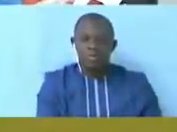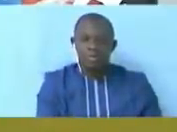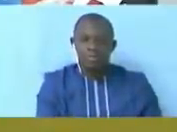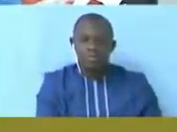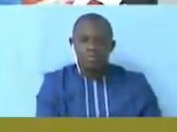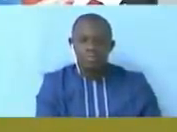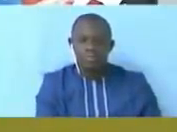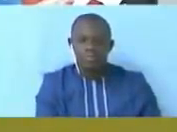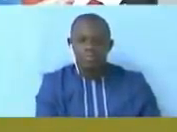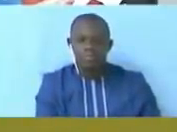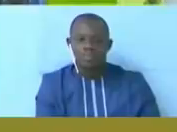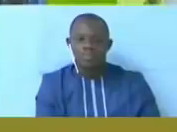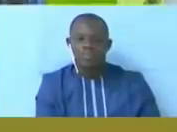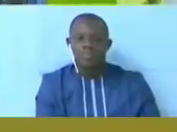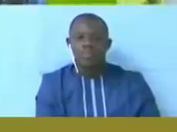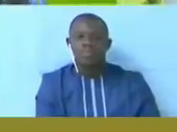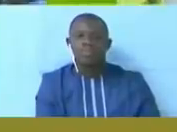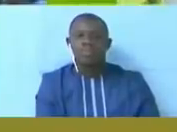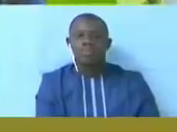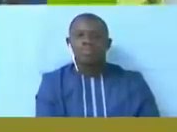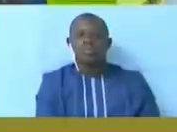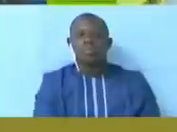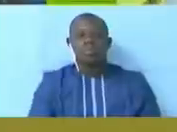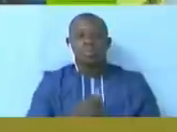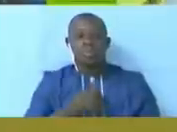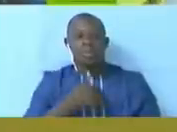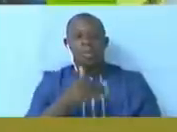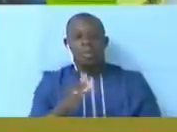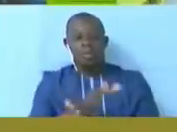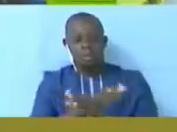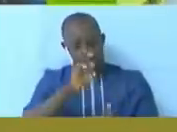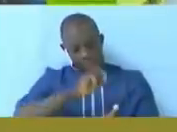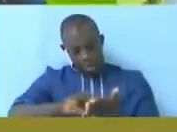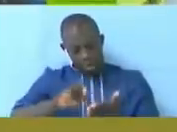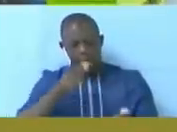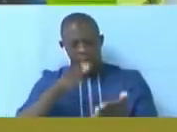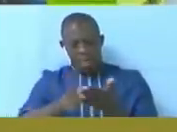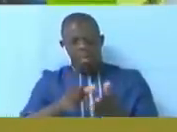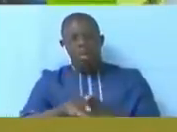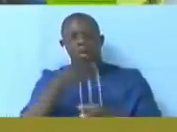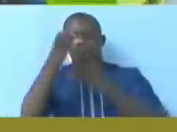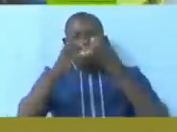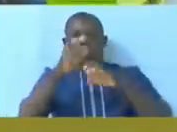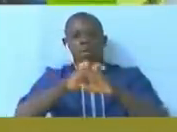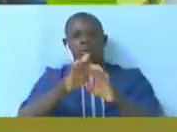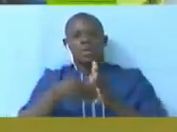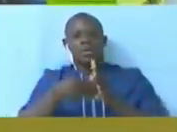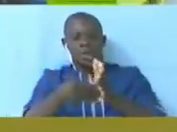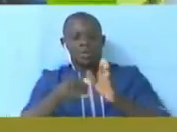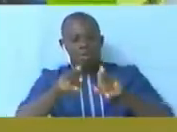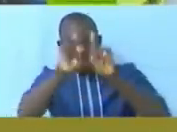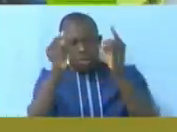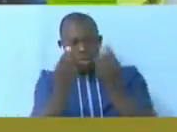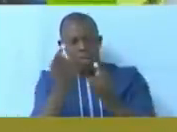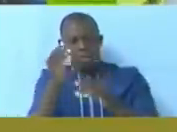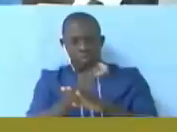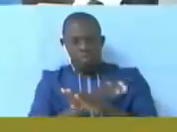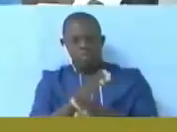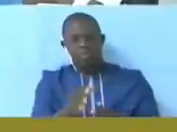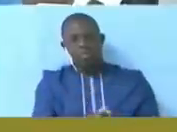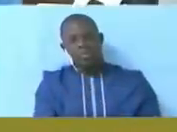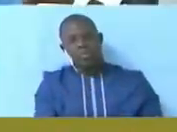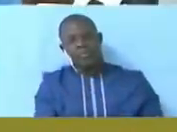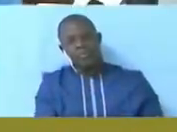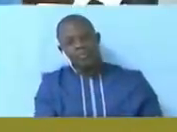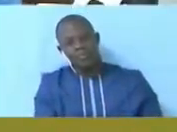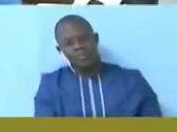keji. So I wrote a letter, a petition to the Director General. Not in a letter or Savapuruka, Director General in Cordatio in Kakaranda. He said that he should